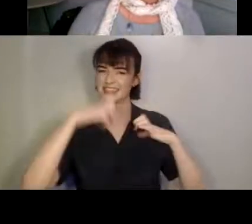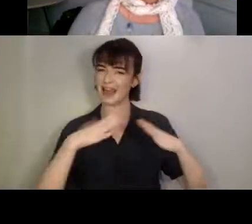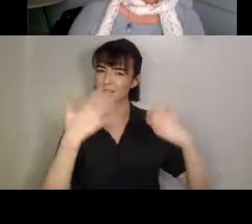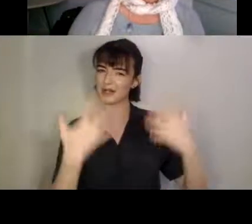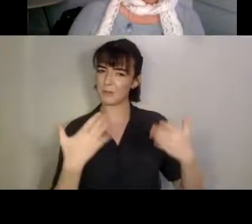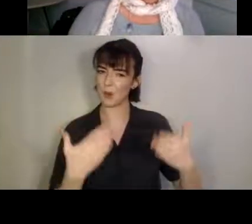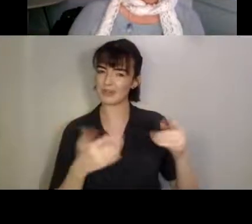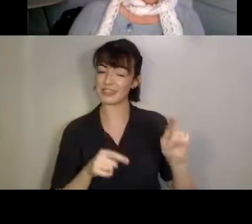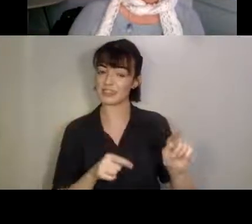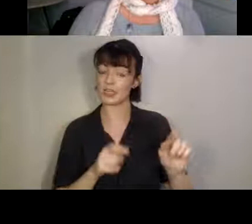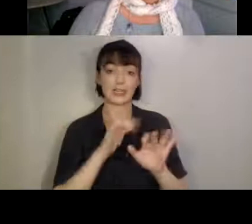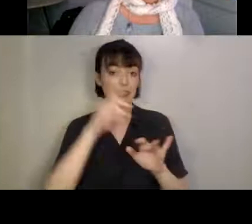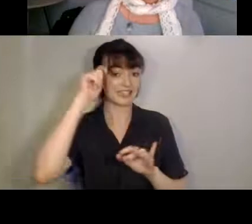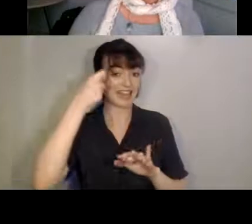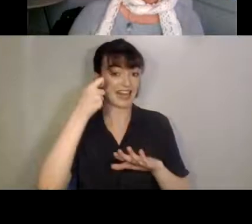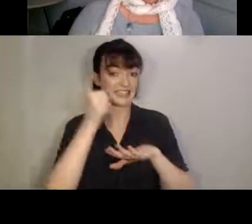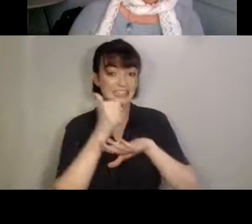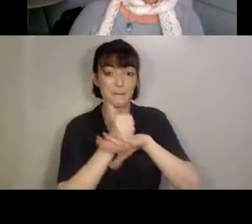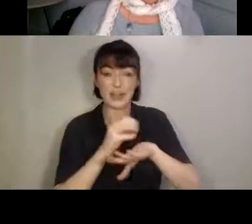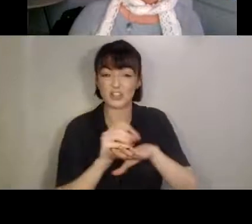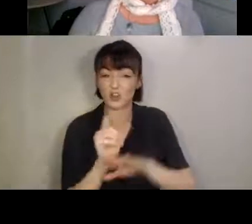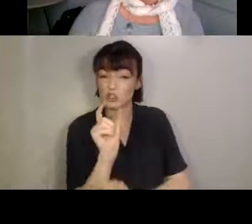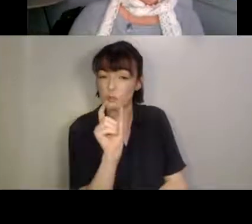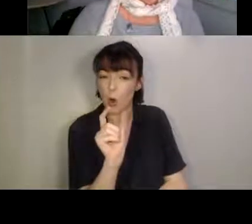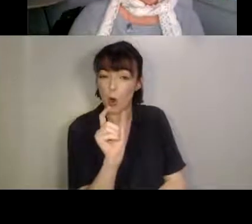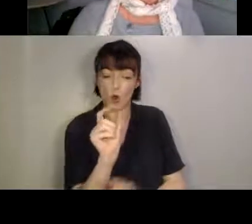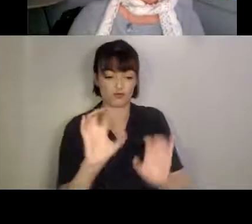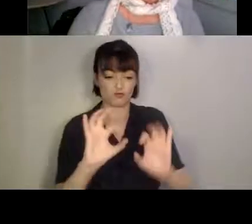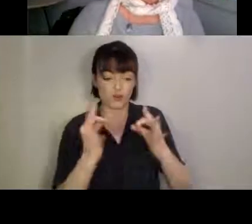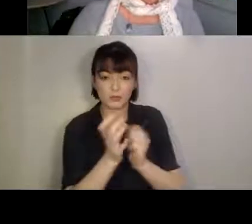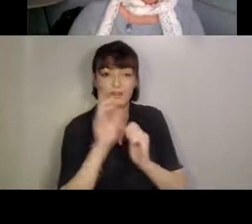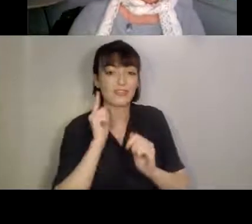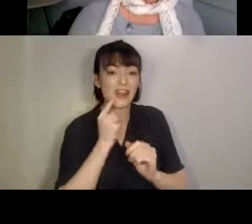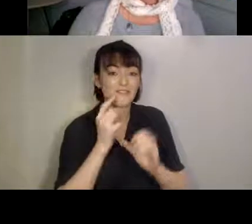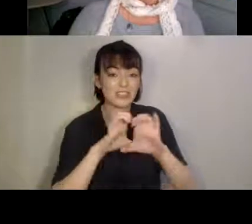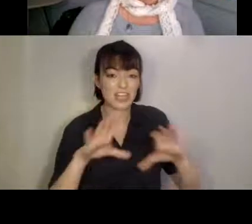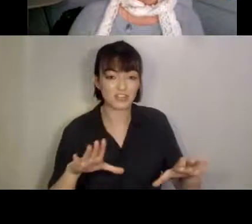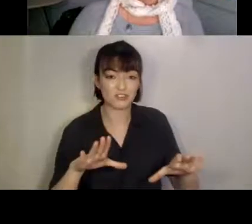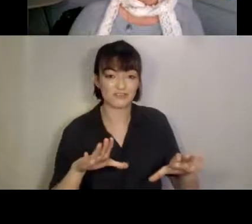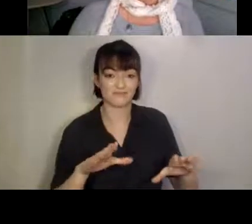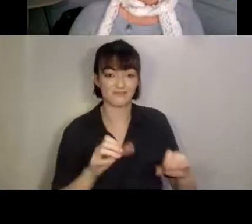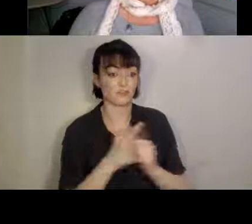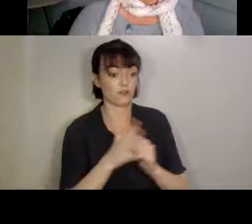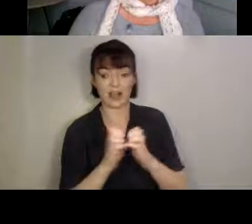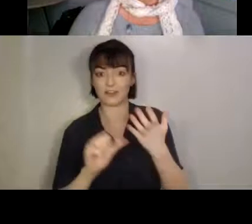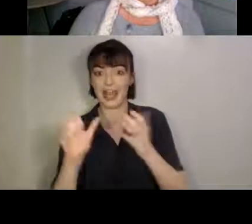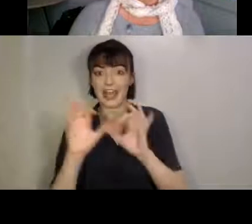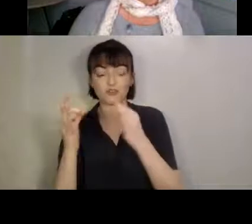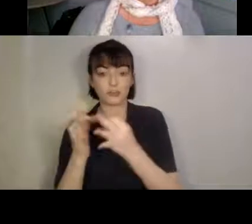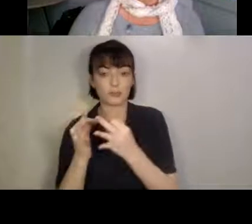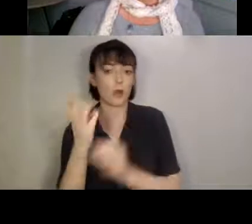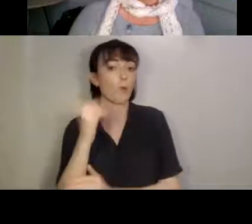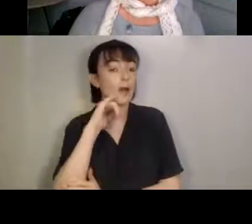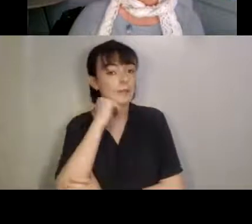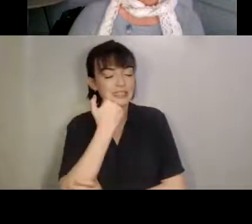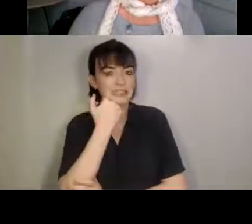are based on small samples of deaf children per age group. And this is because of the numbers of the deaf signing